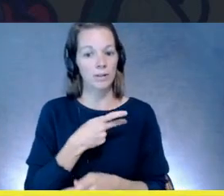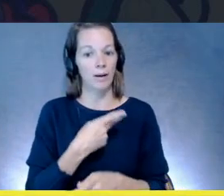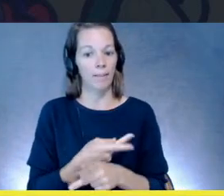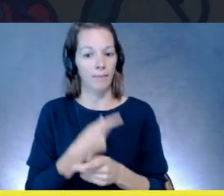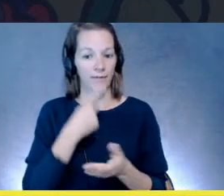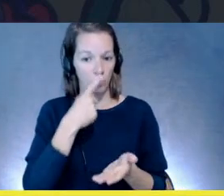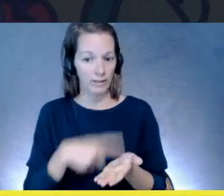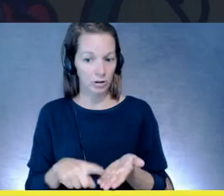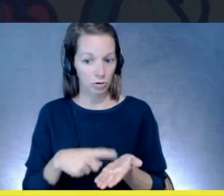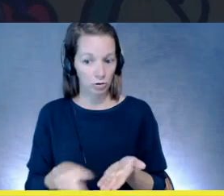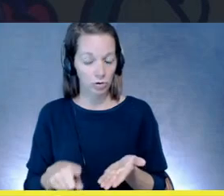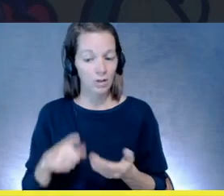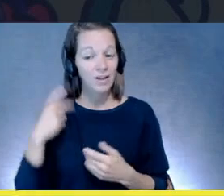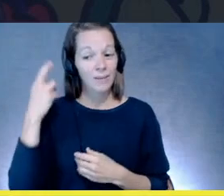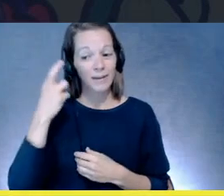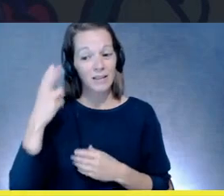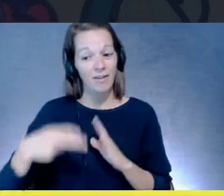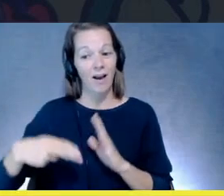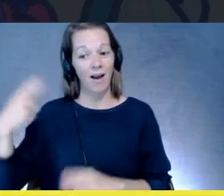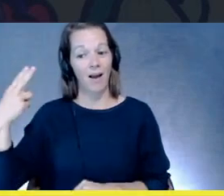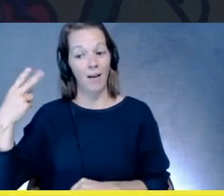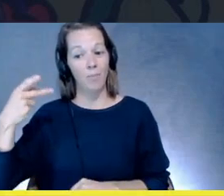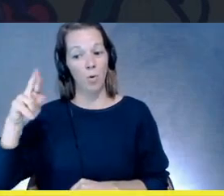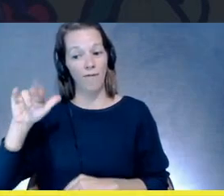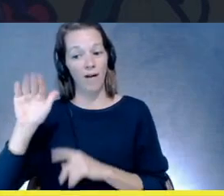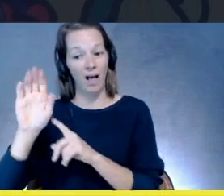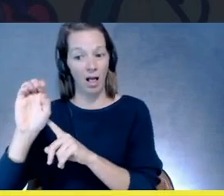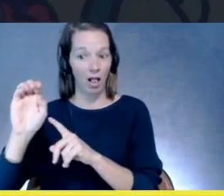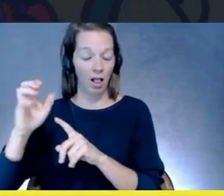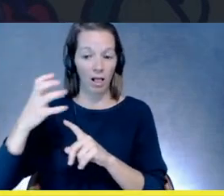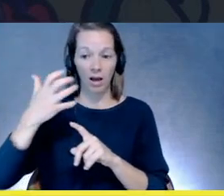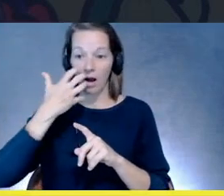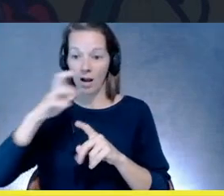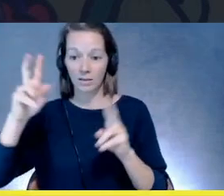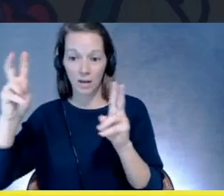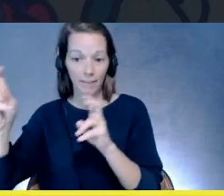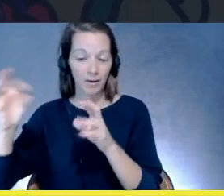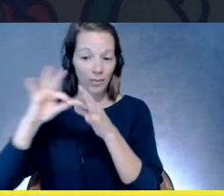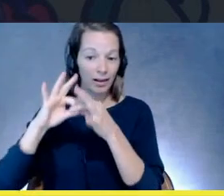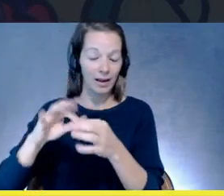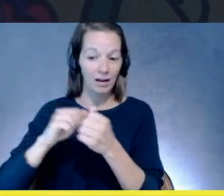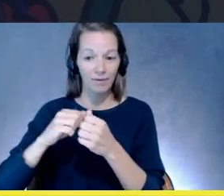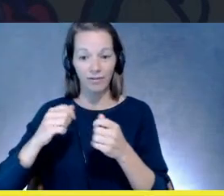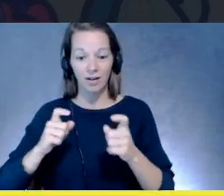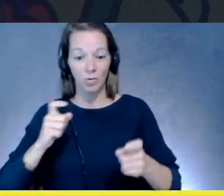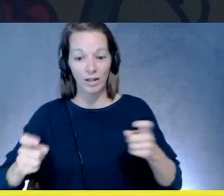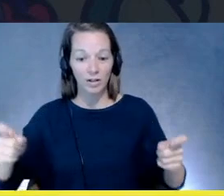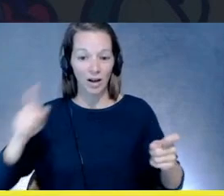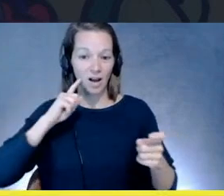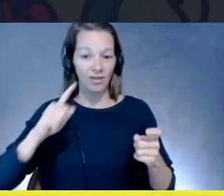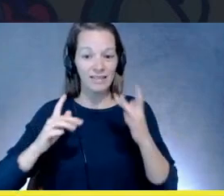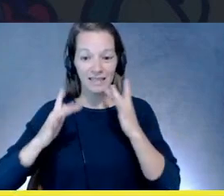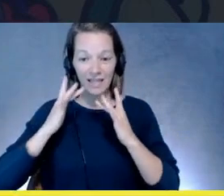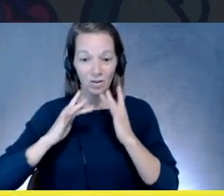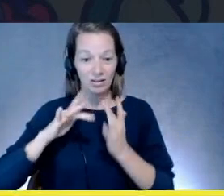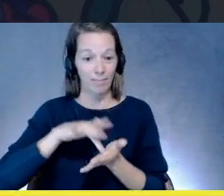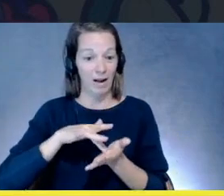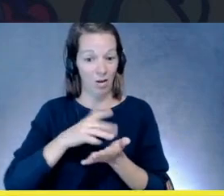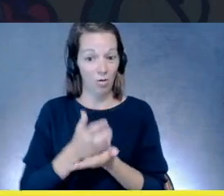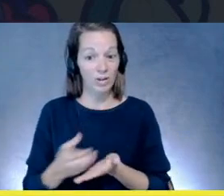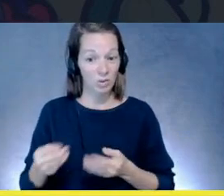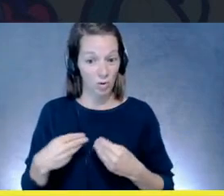part because of high-profile controversies regarding the rationing of scarce medical resources, which